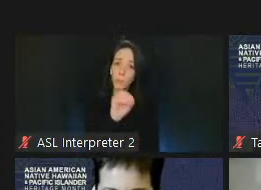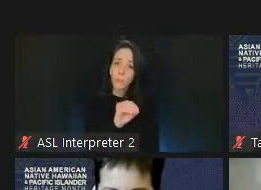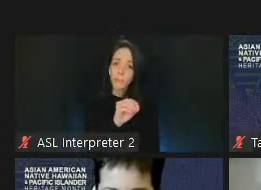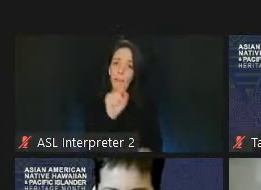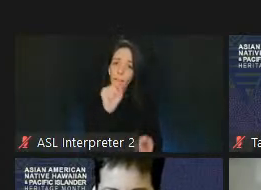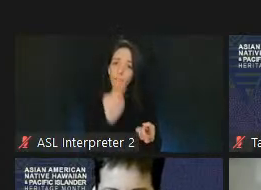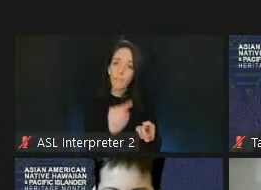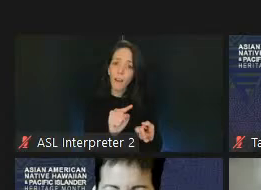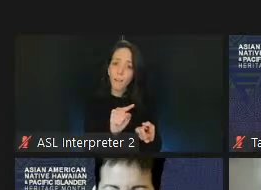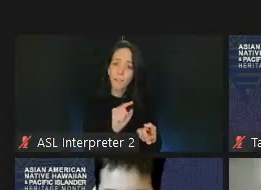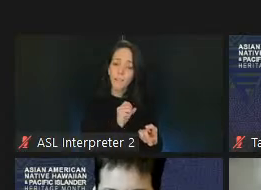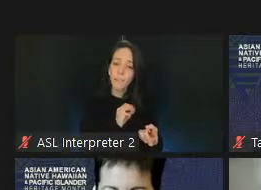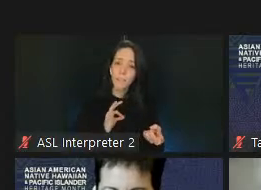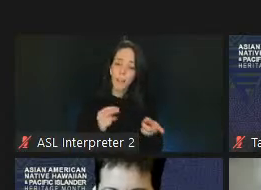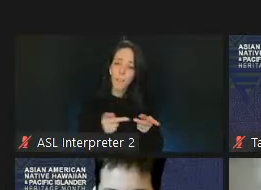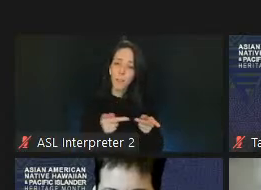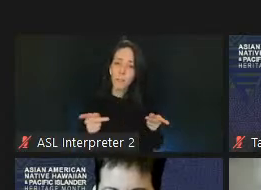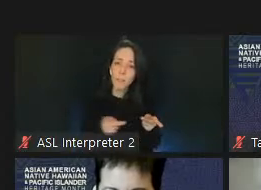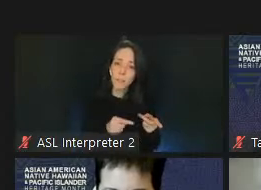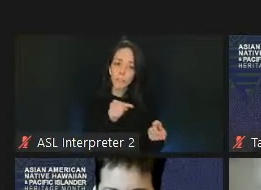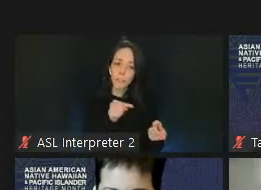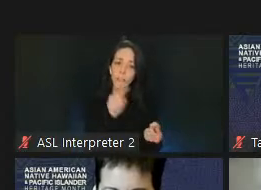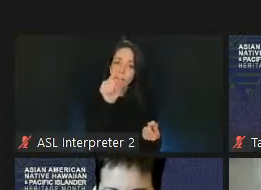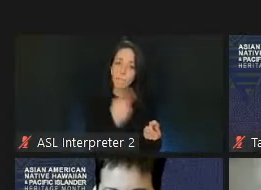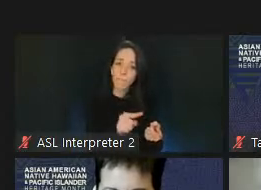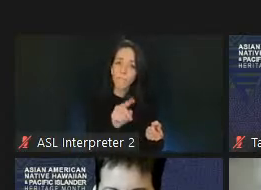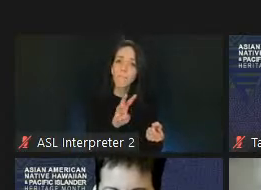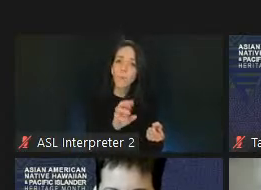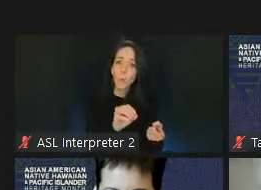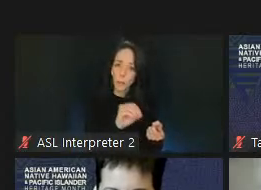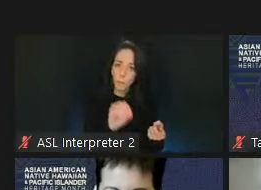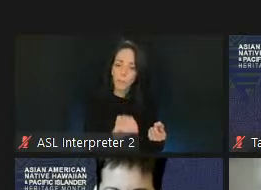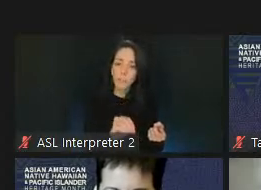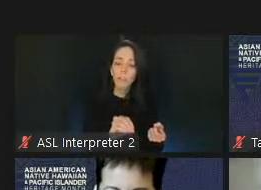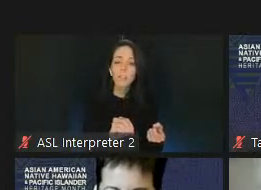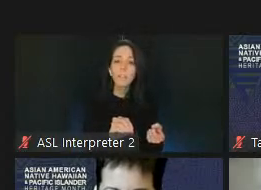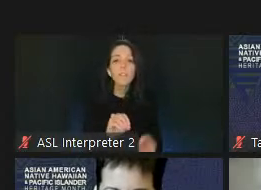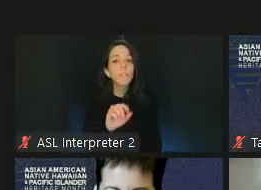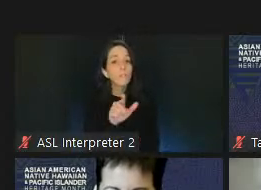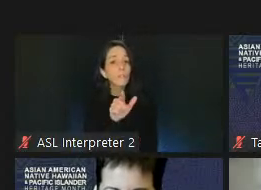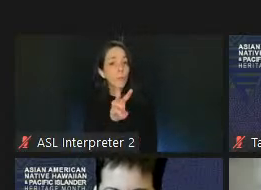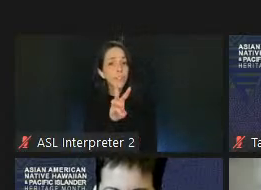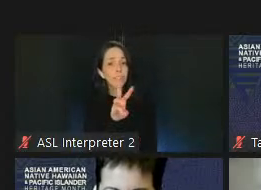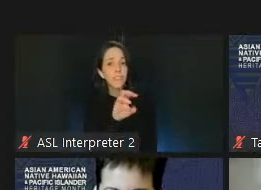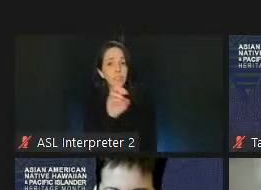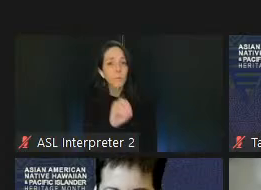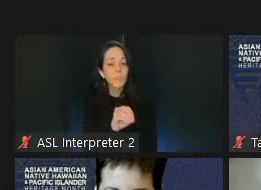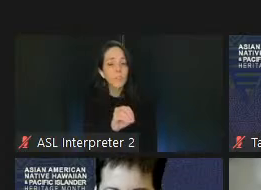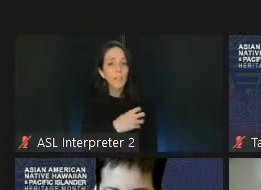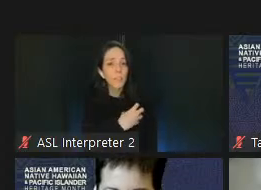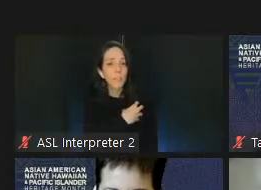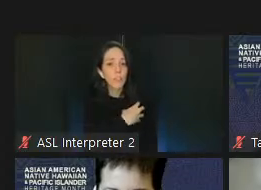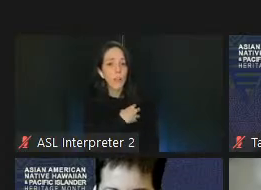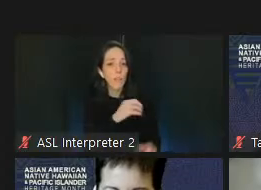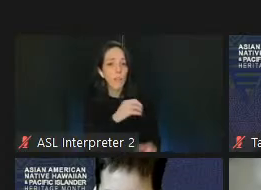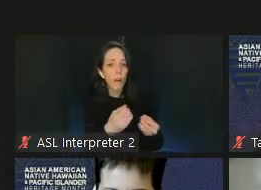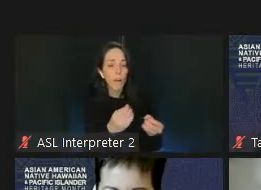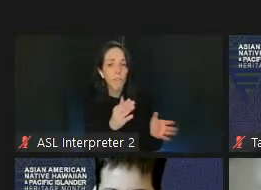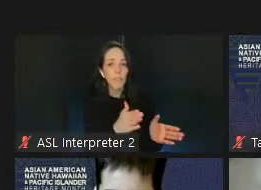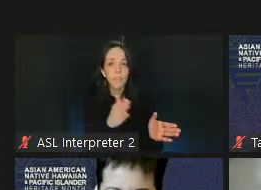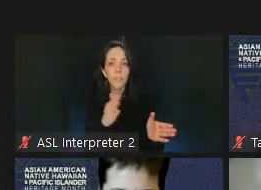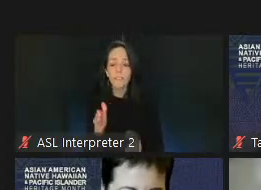are in those areas. 26% is in the sheriff's office with